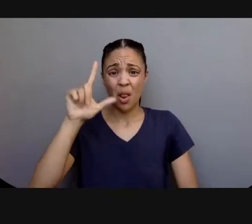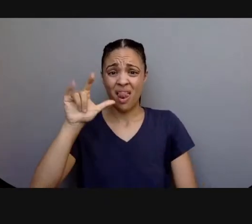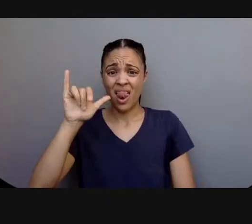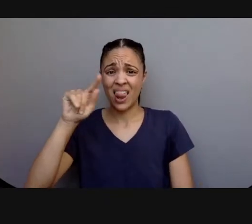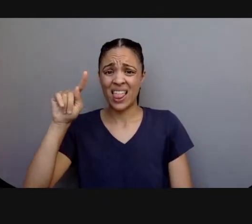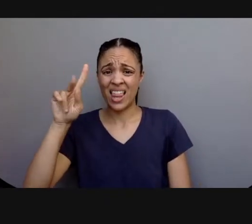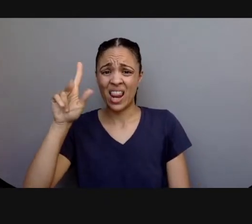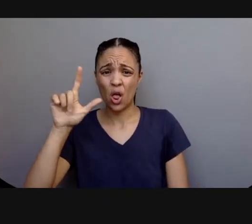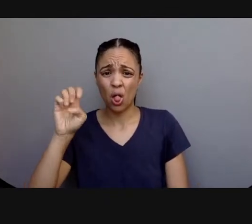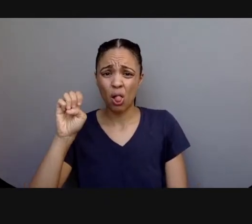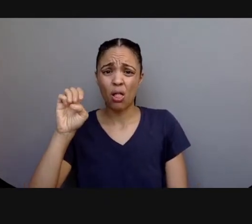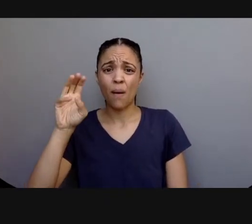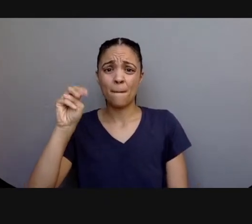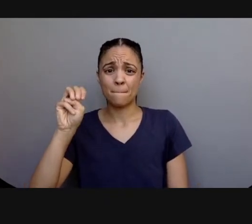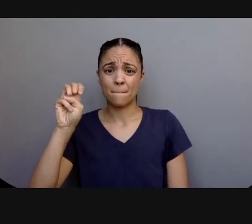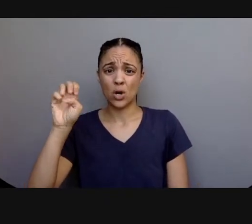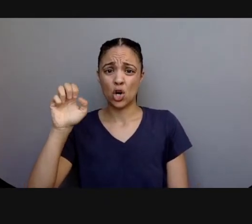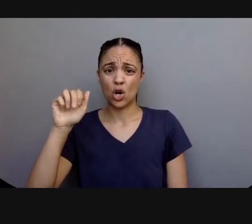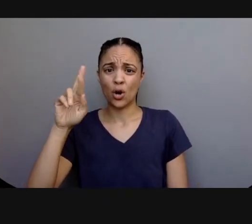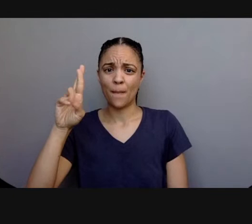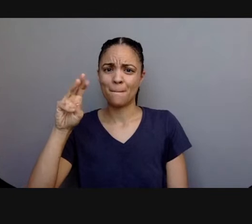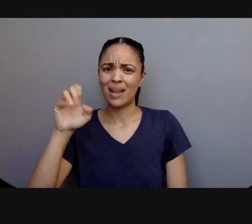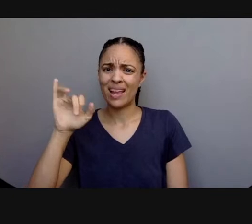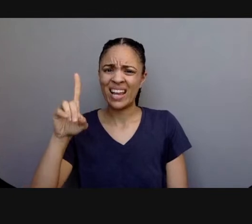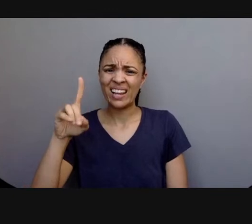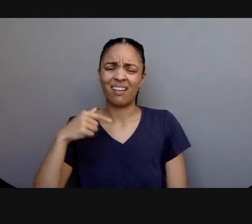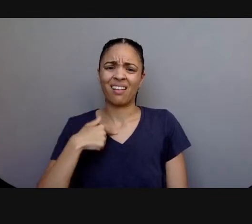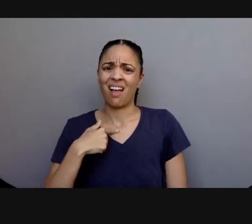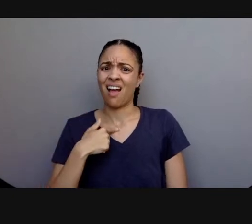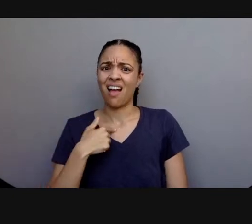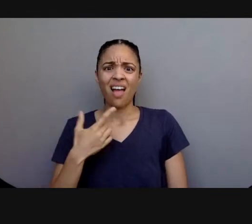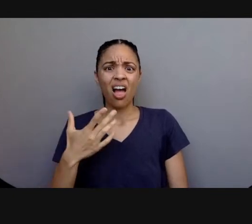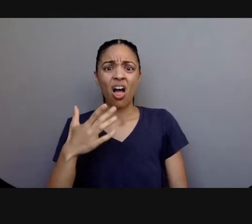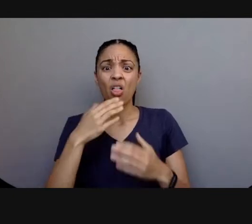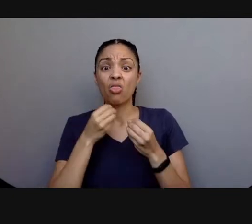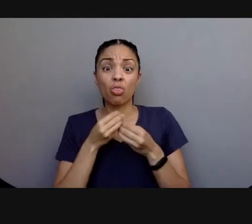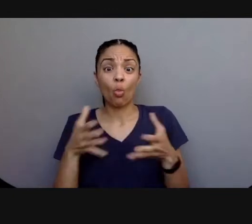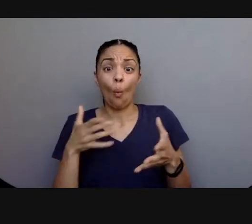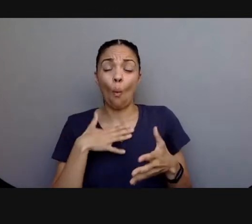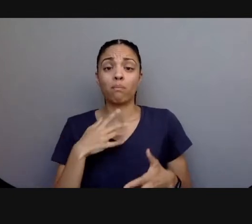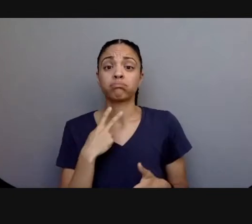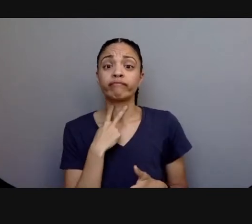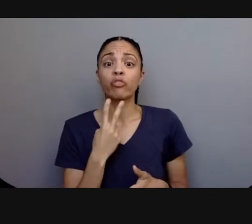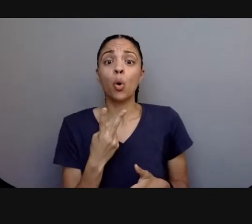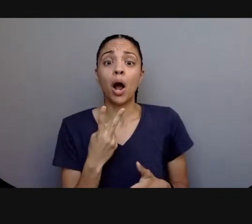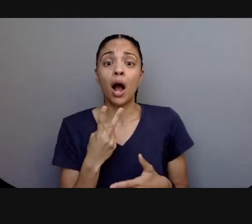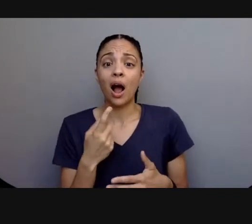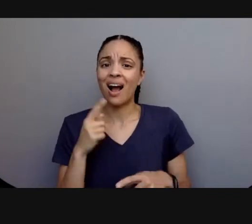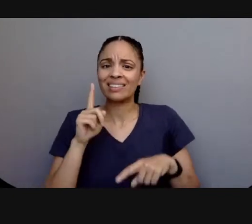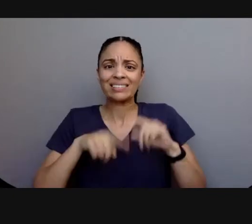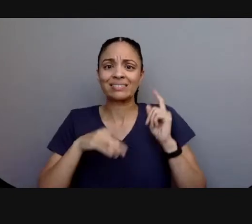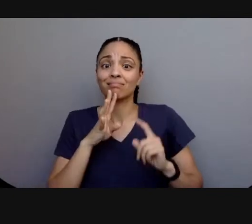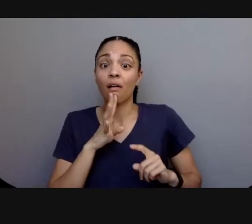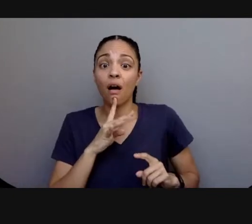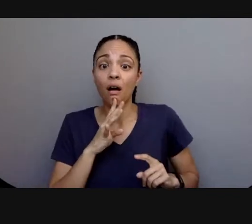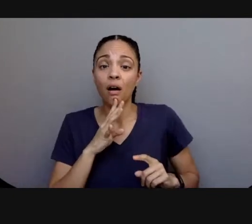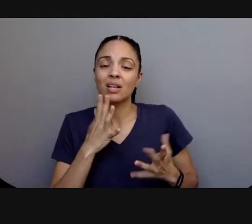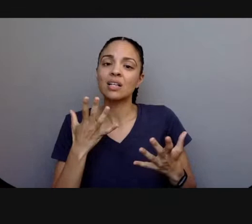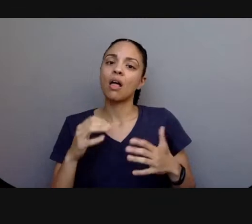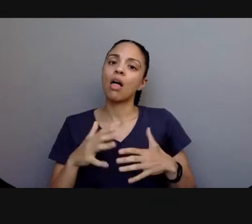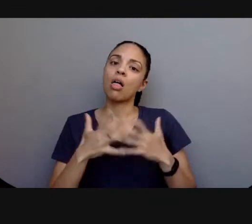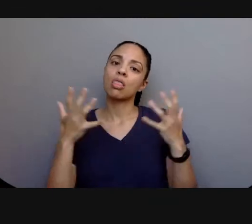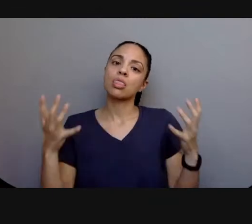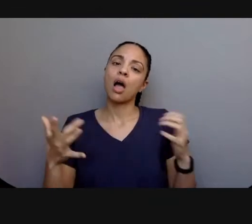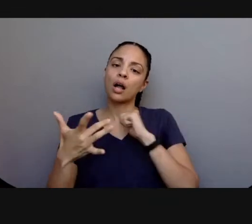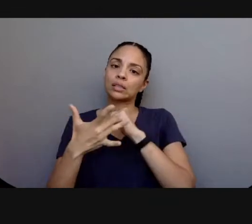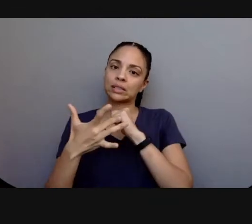rest of the weekend because I didn't know that there's literally a proper way to breathe, how you open your mouth. So there's so much that goes into the technique of singing. There's so much that goes into